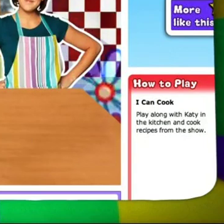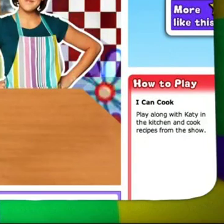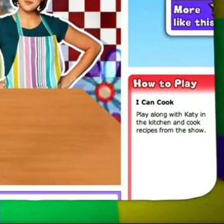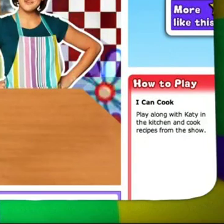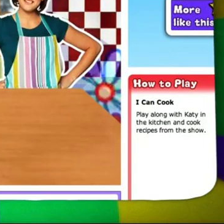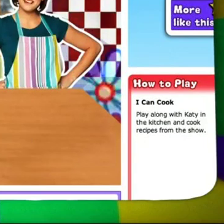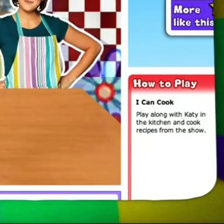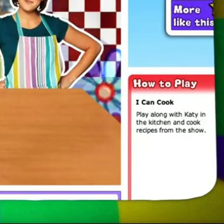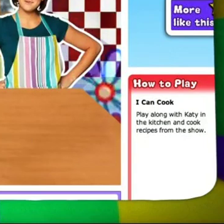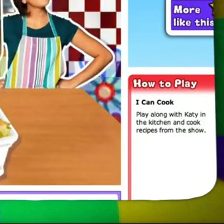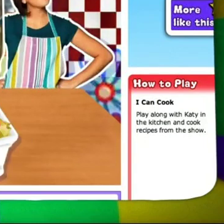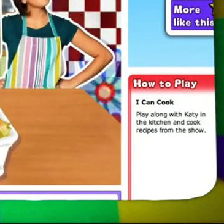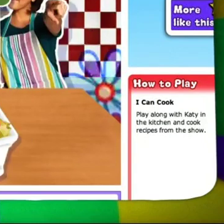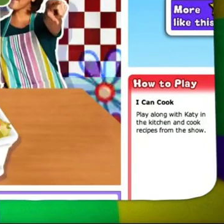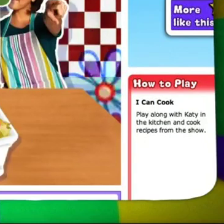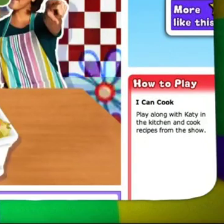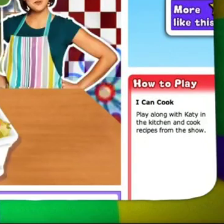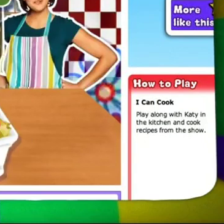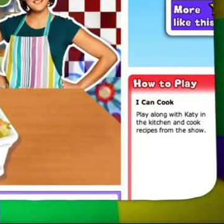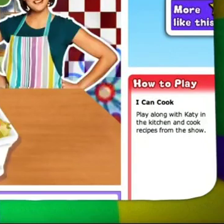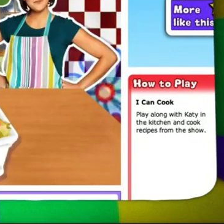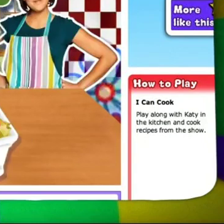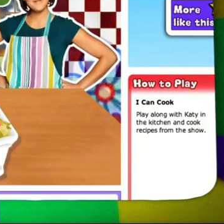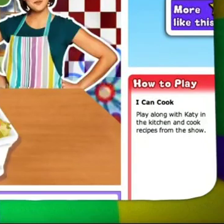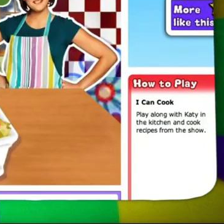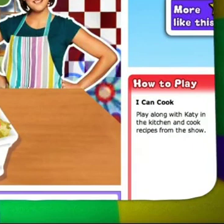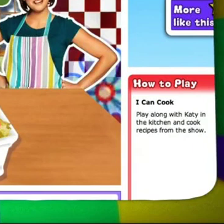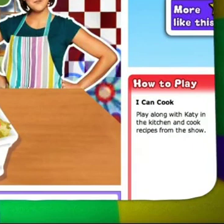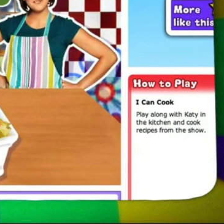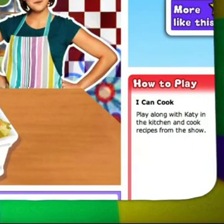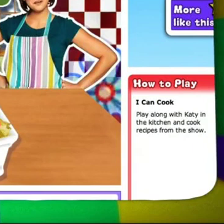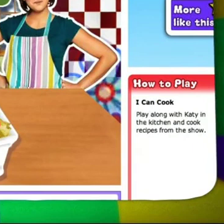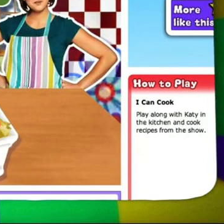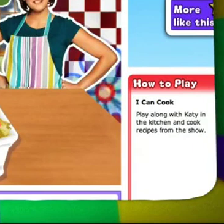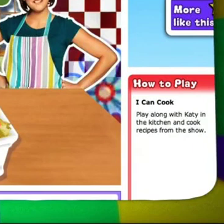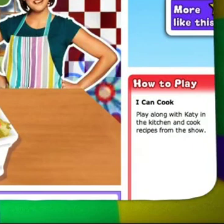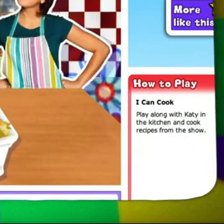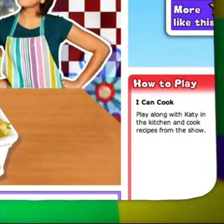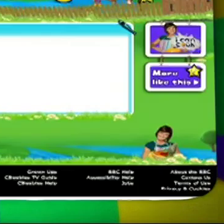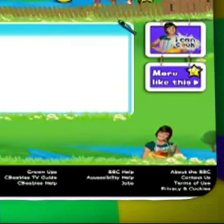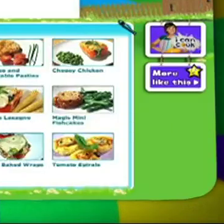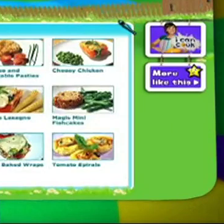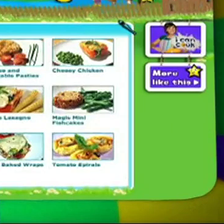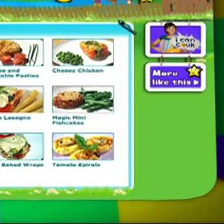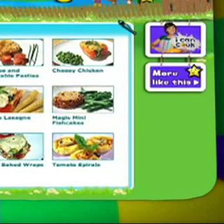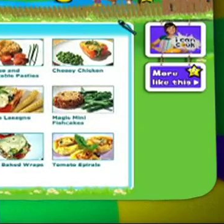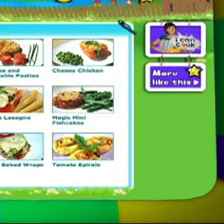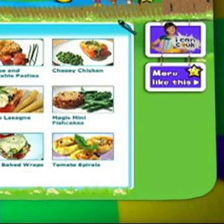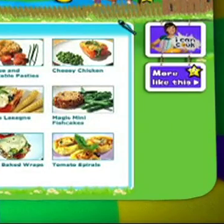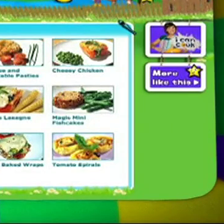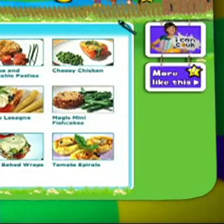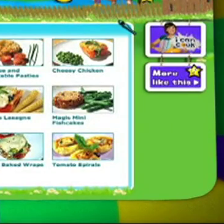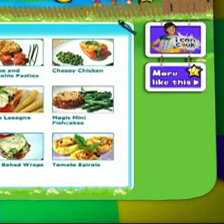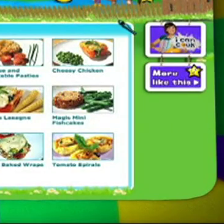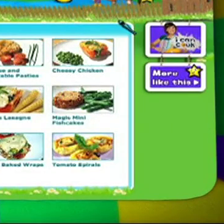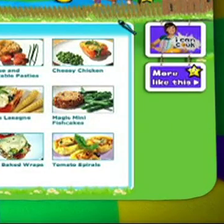chop. You're doing great. I can pour. Oops, be careful not to spill any over the sides. And if I want to cook some more,